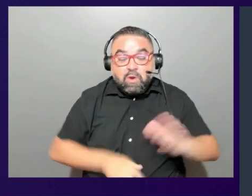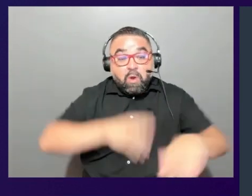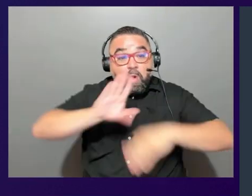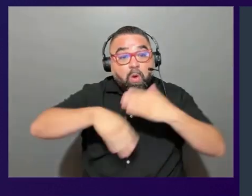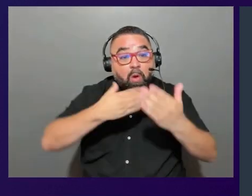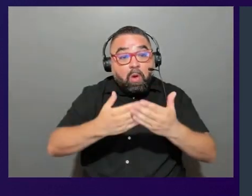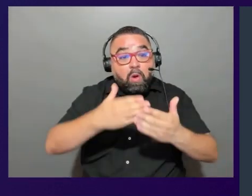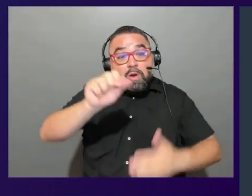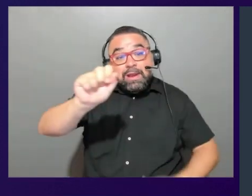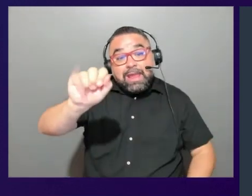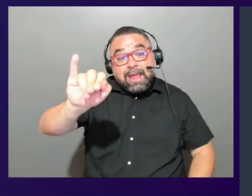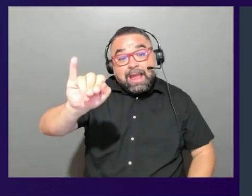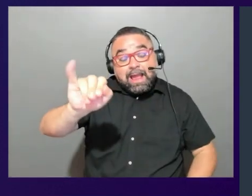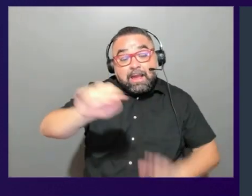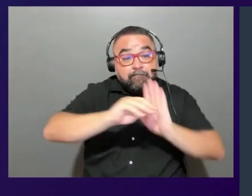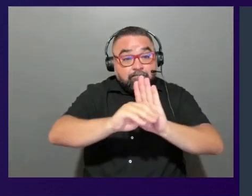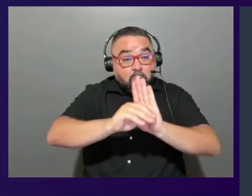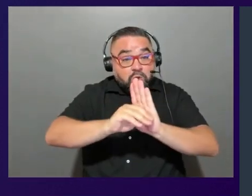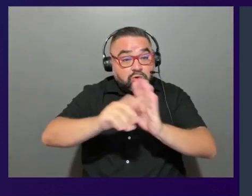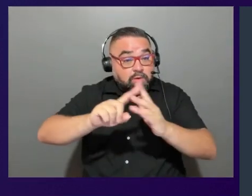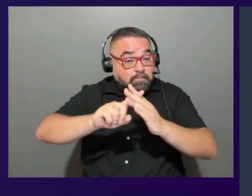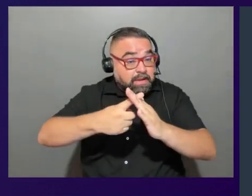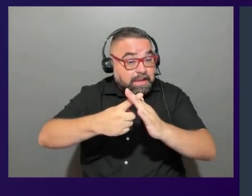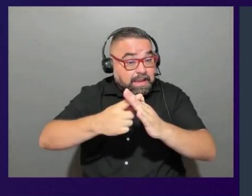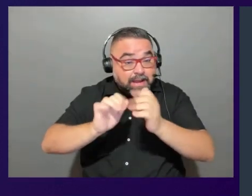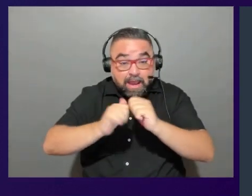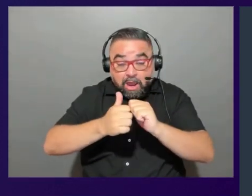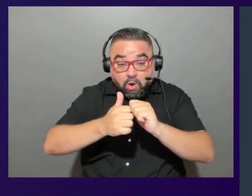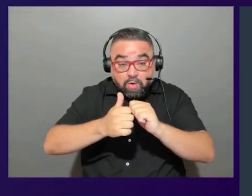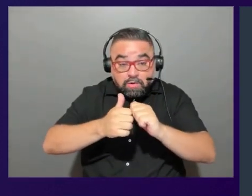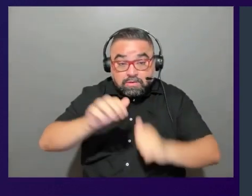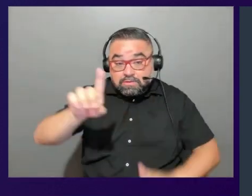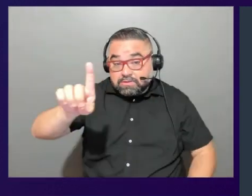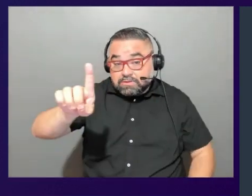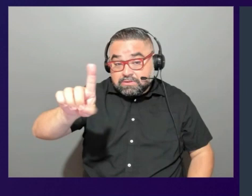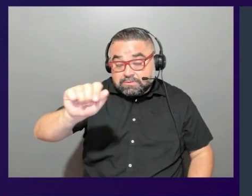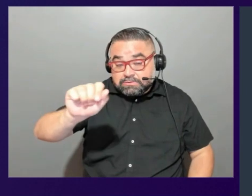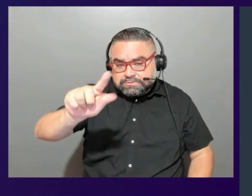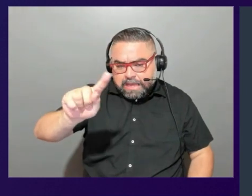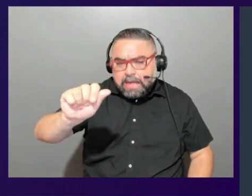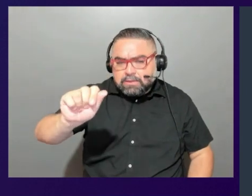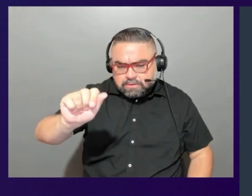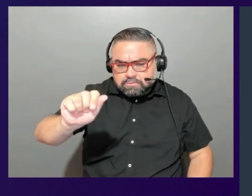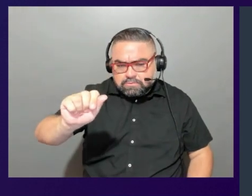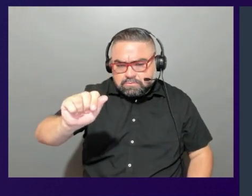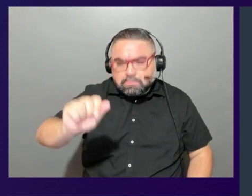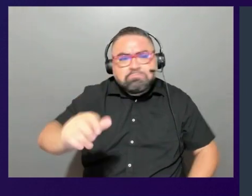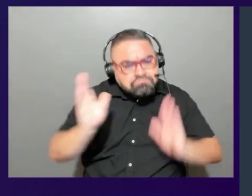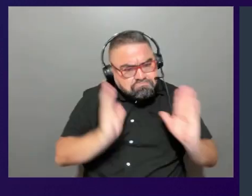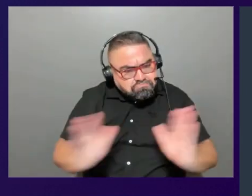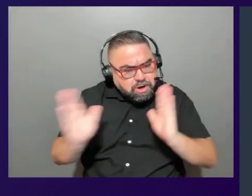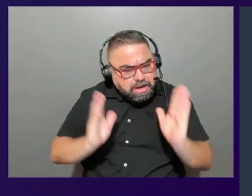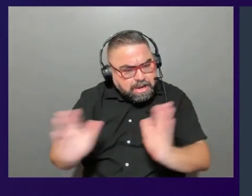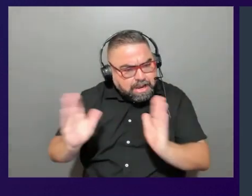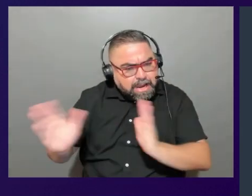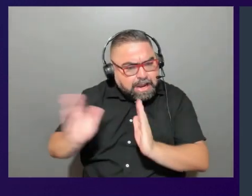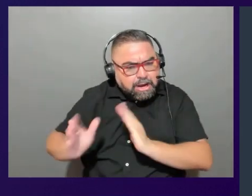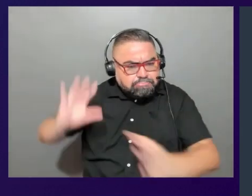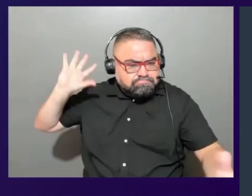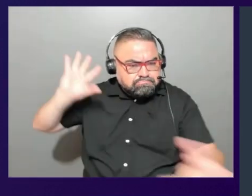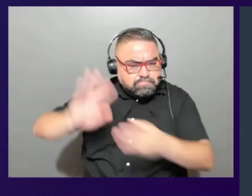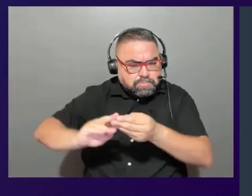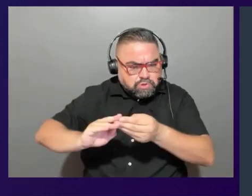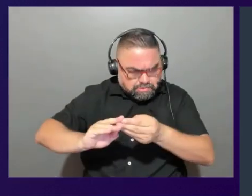data, and being able to train a model against a larger set of carefully selected and prepared historical data and more